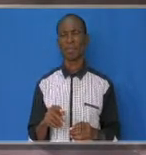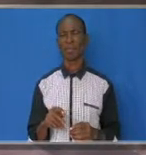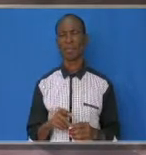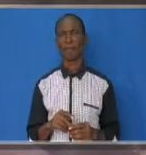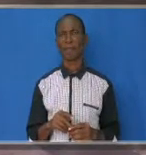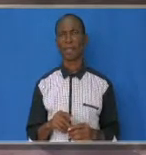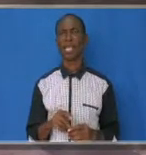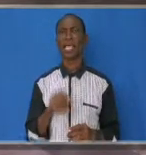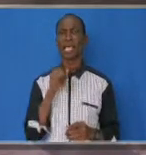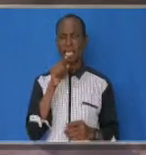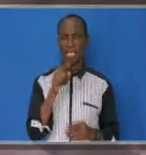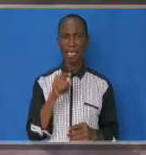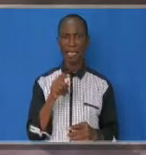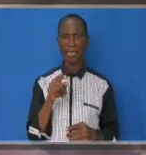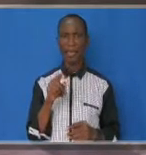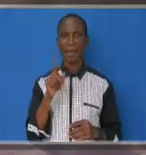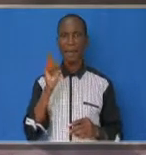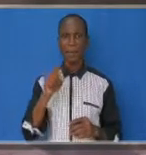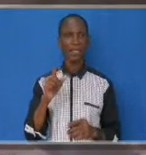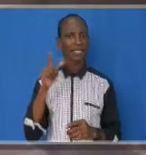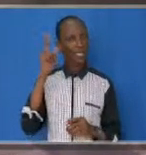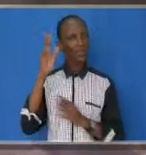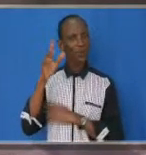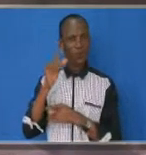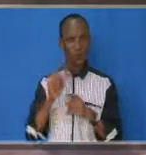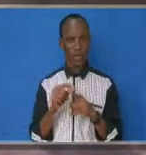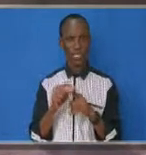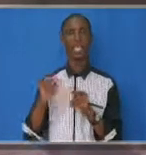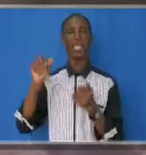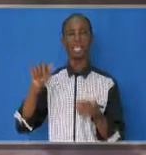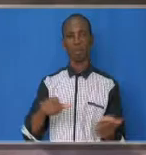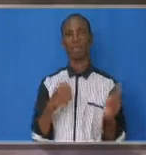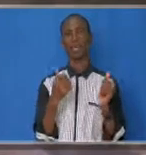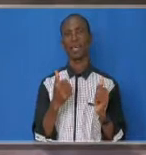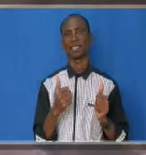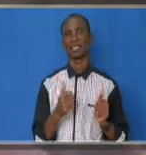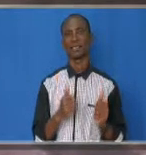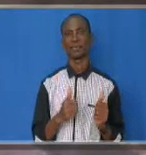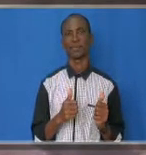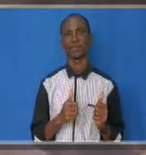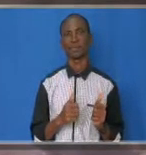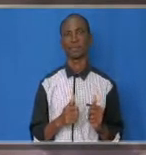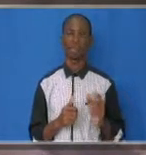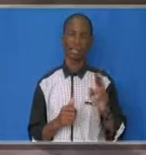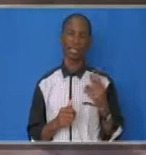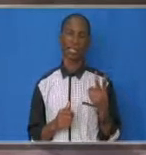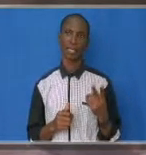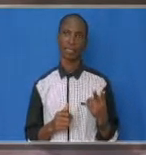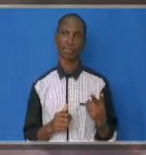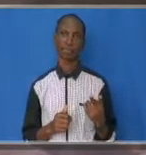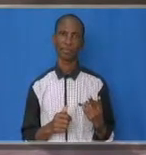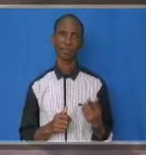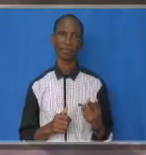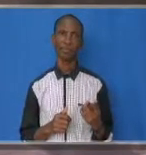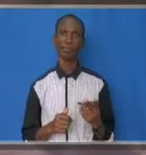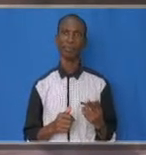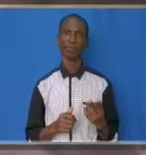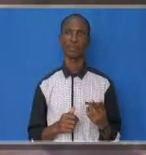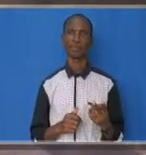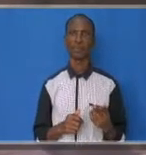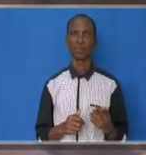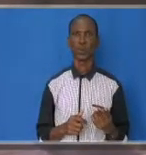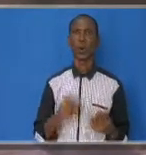into Christ were baptized into his death? Then he answered by saying, therefore we were buried